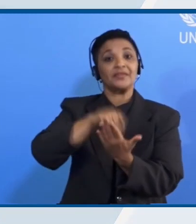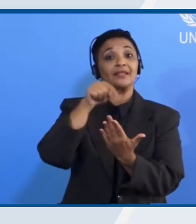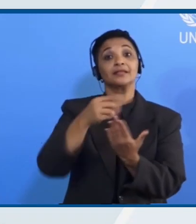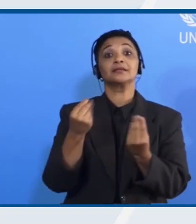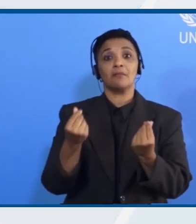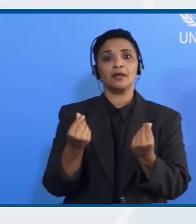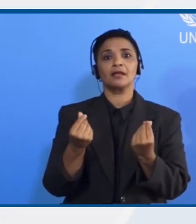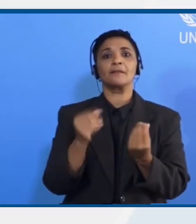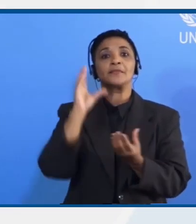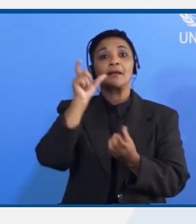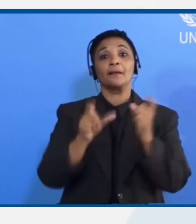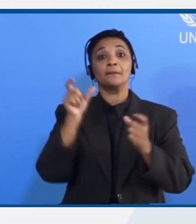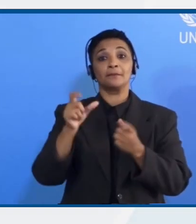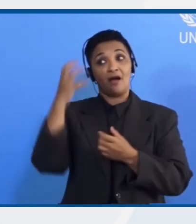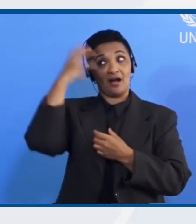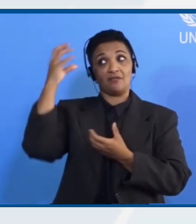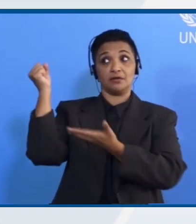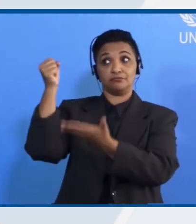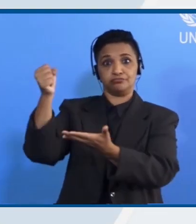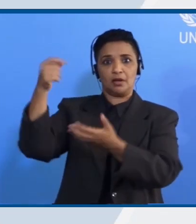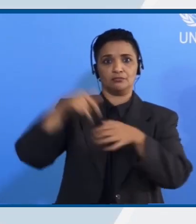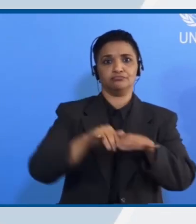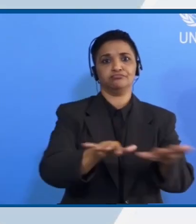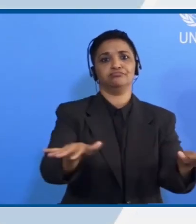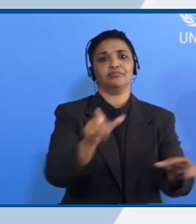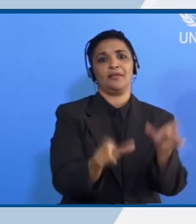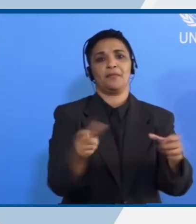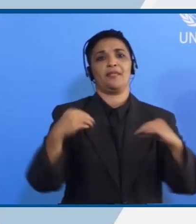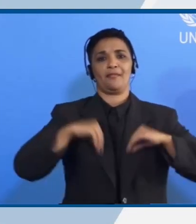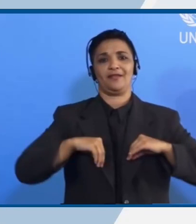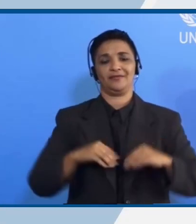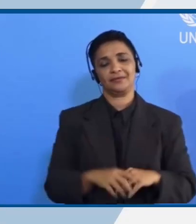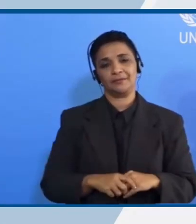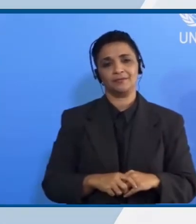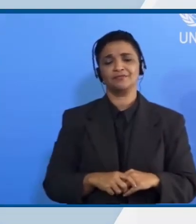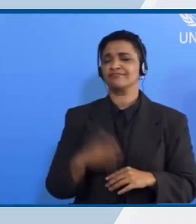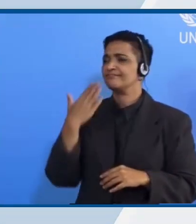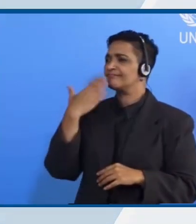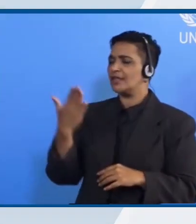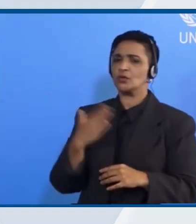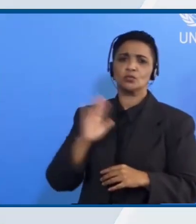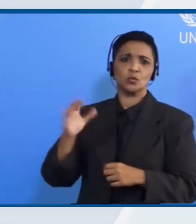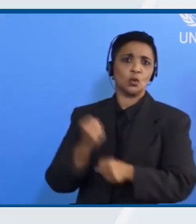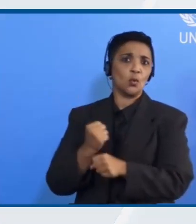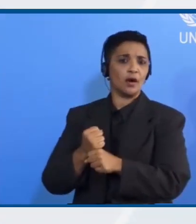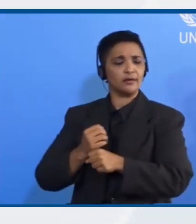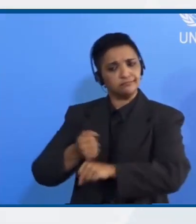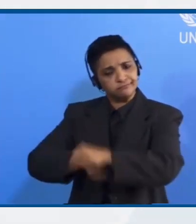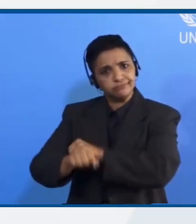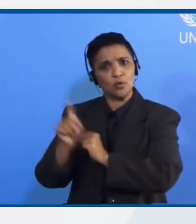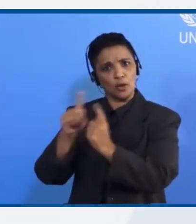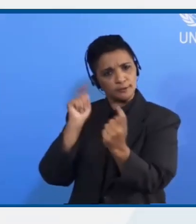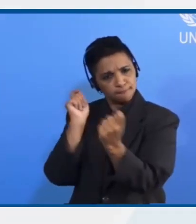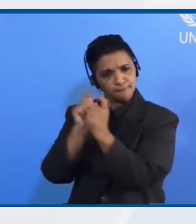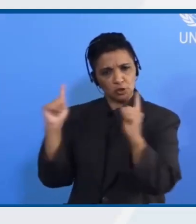more people through the government. Excellent, thank you very much. And I appreciate a lot the effort you are doing to stay concise and